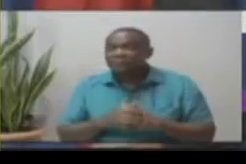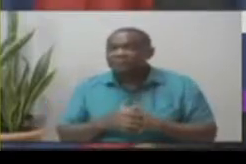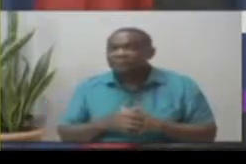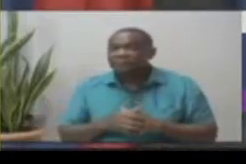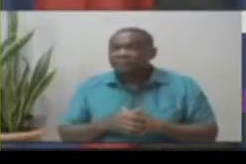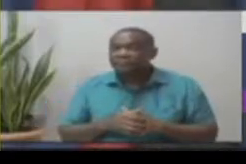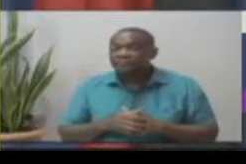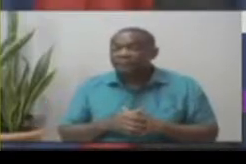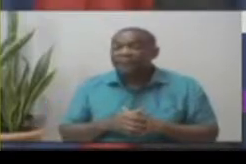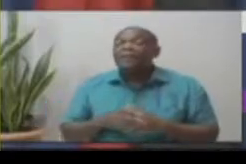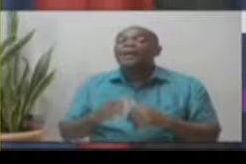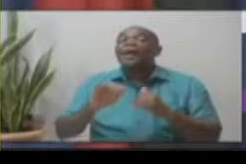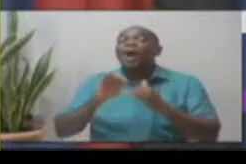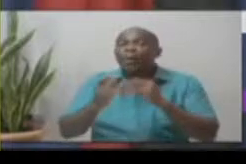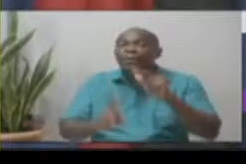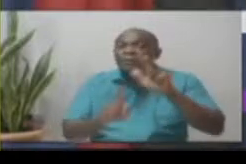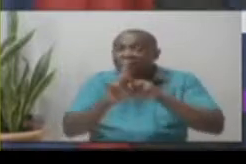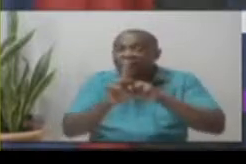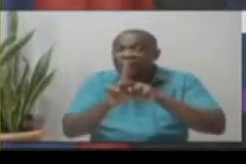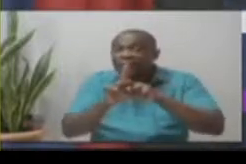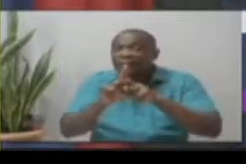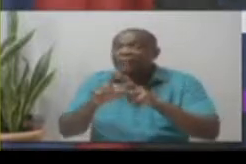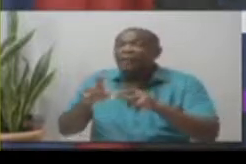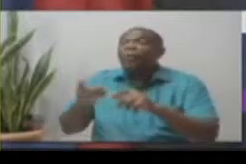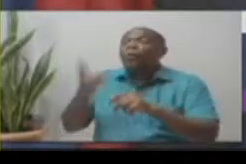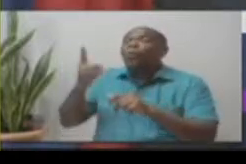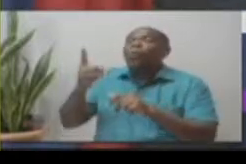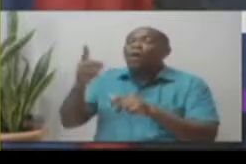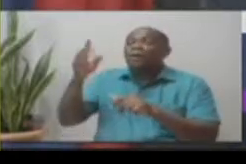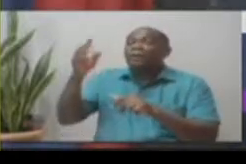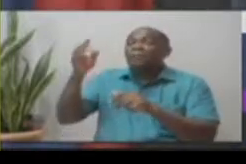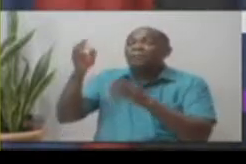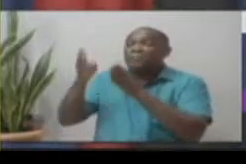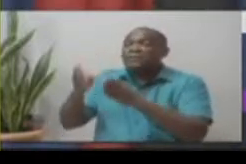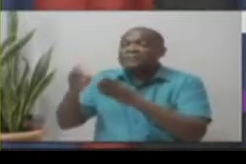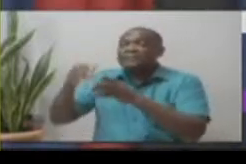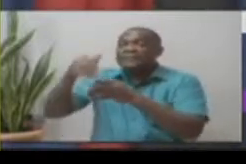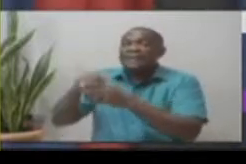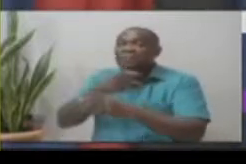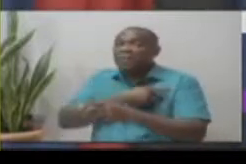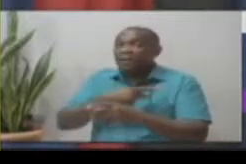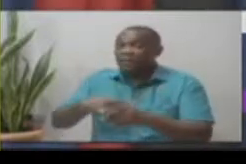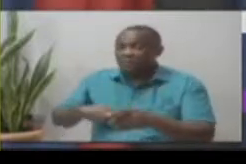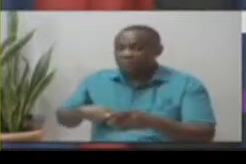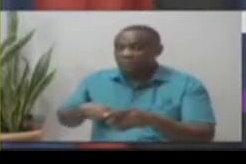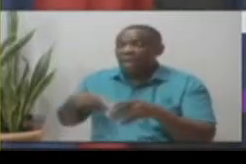public to buy a car with an exemption of $1 million.